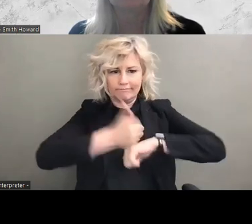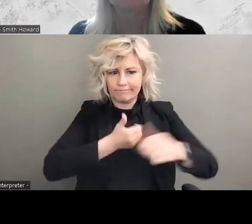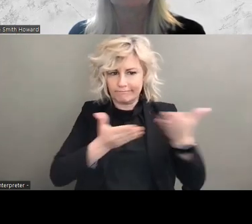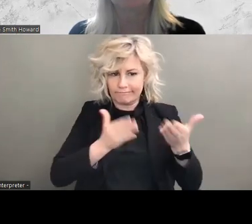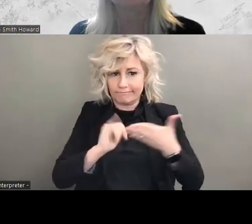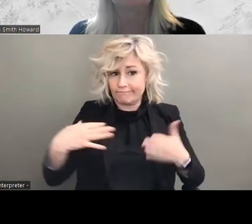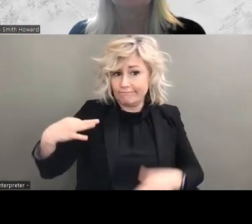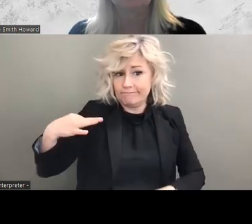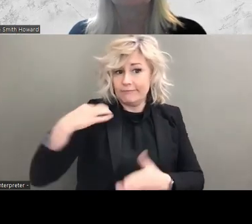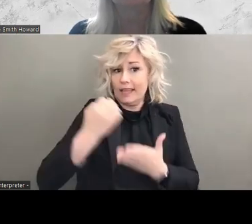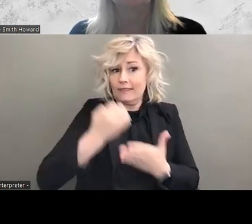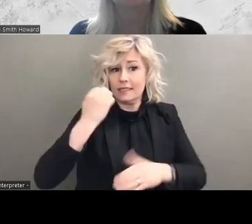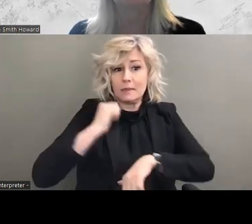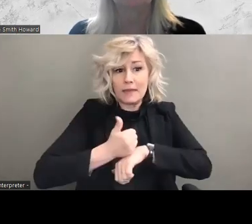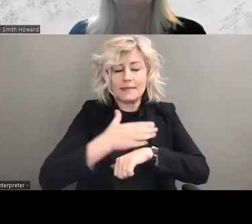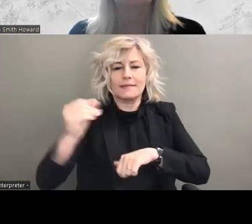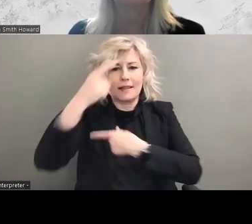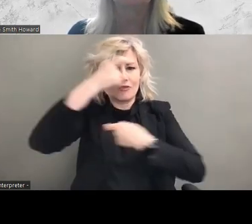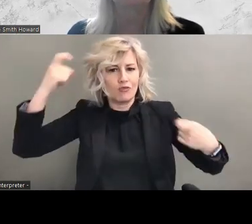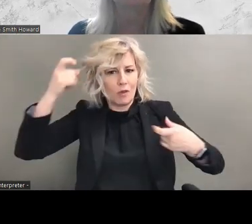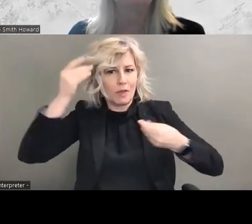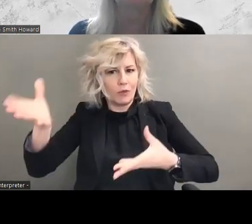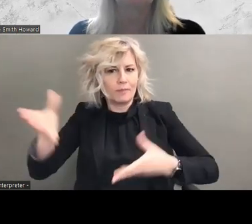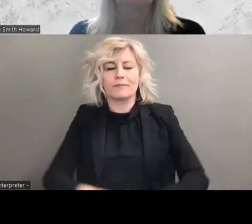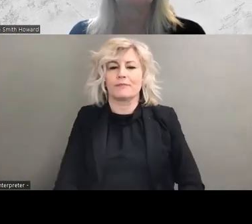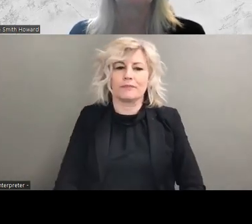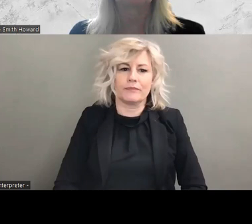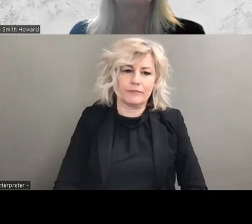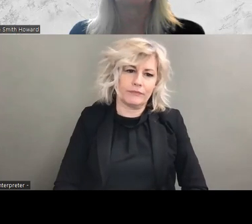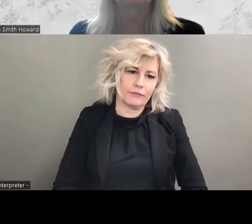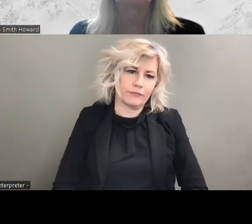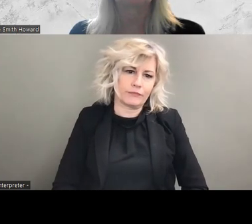voluntary, evidence-based, and trauma-informed. Next slide.